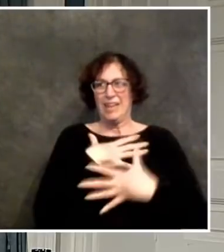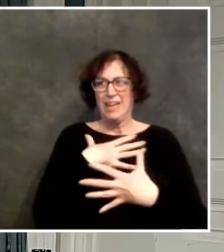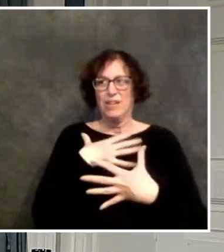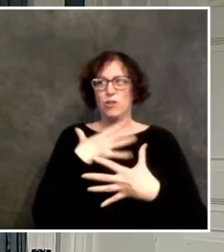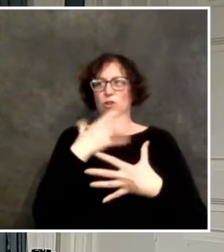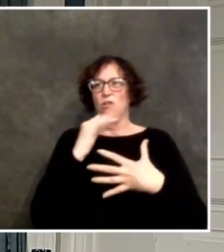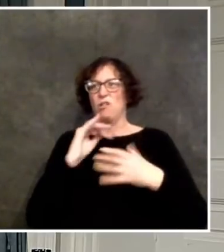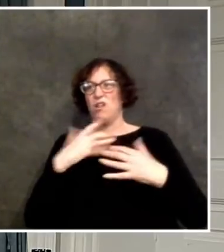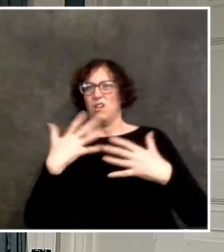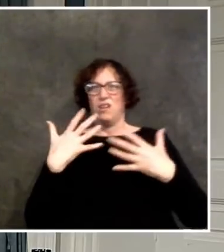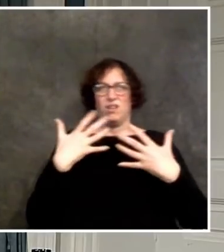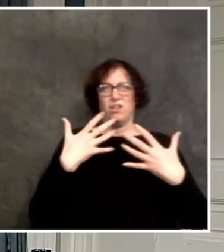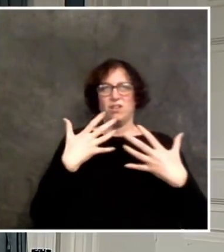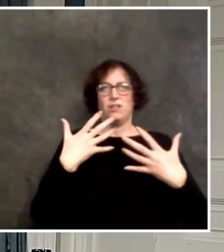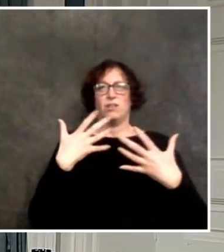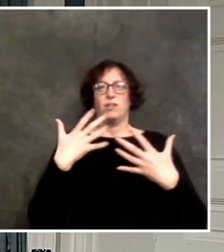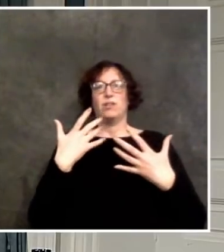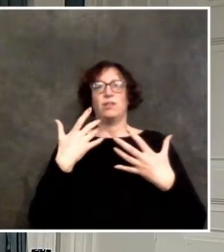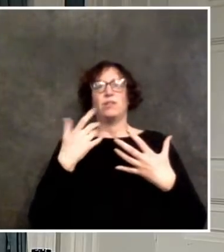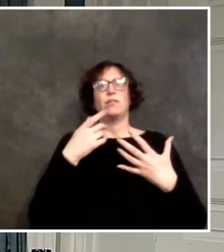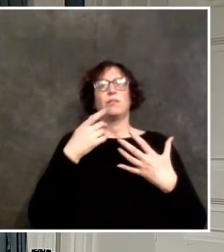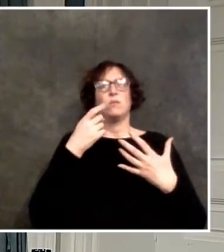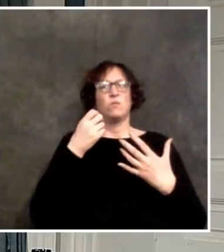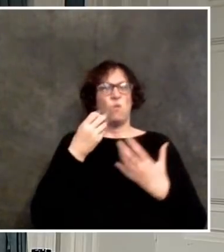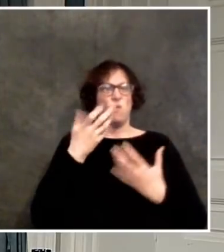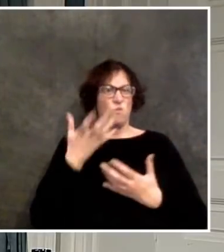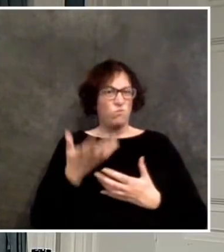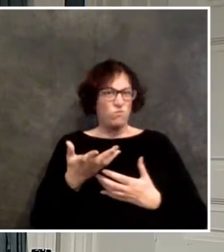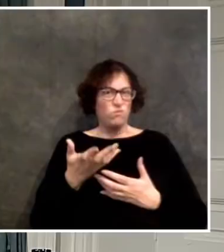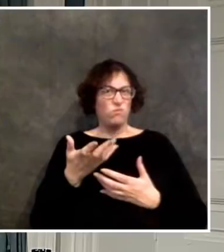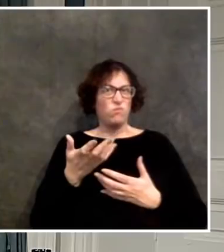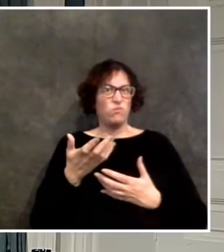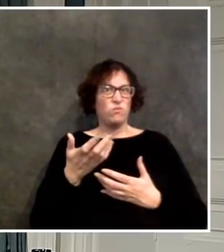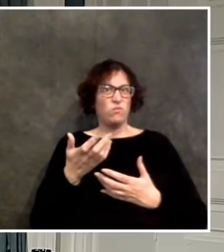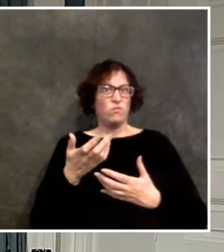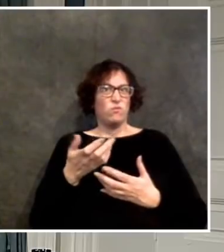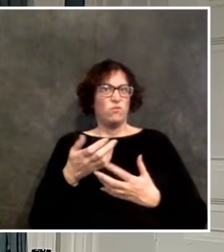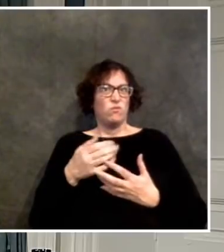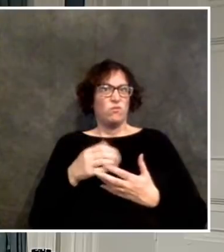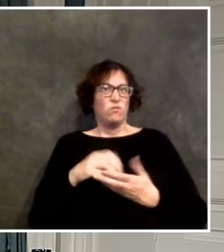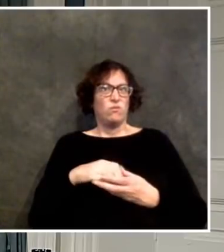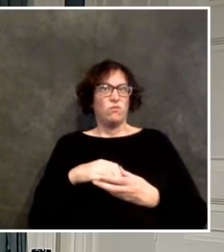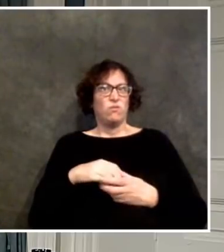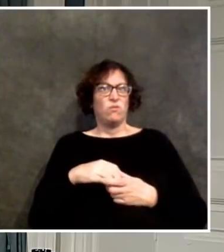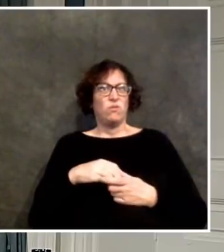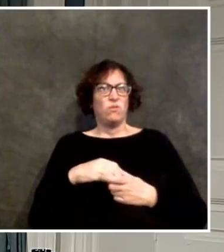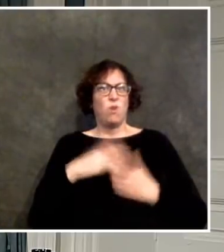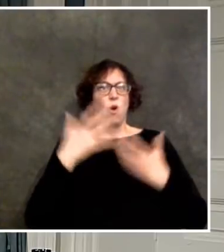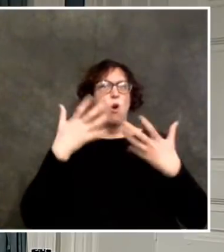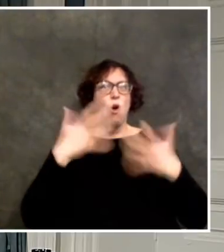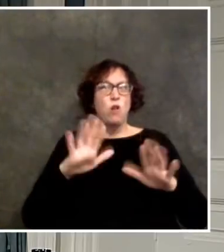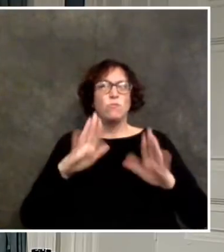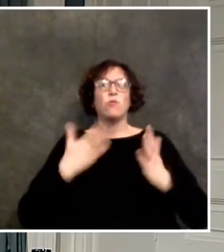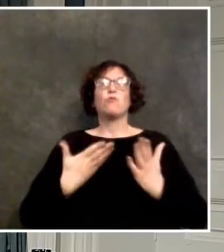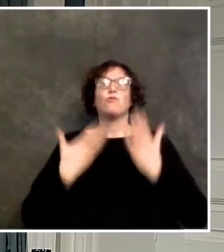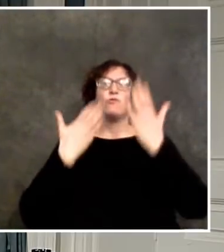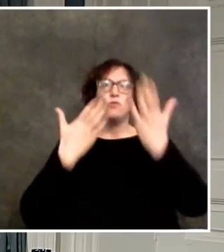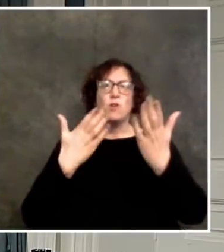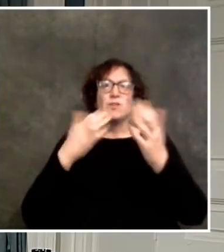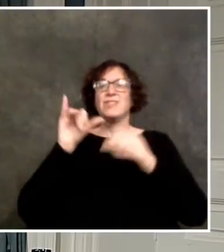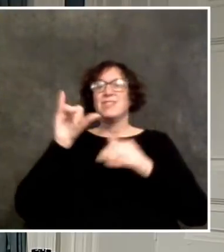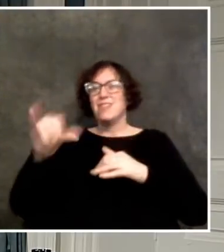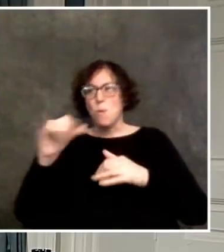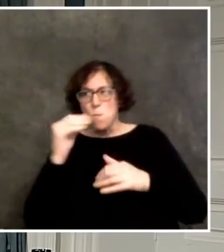additional guidance about, including among essential activity, the ability to go outside for